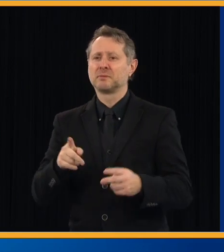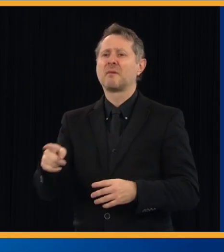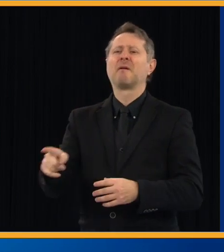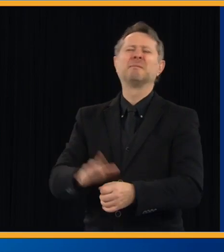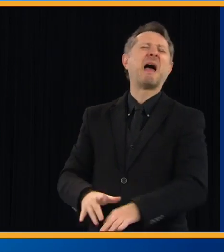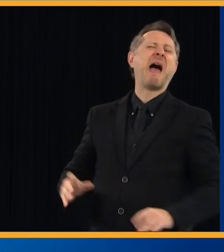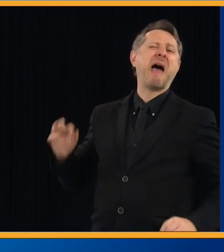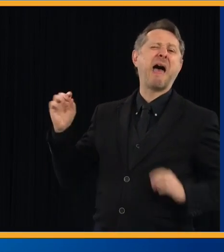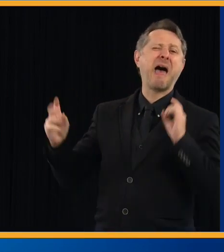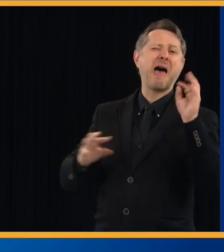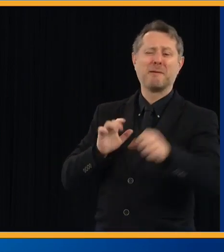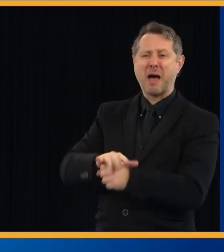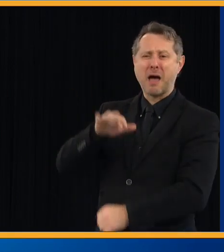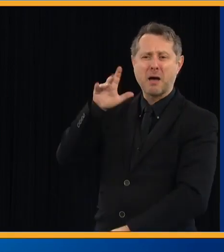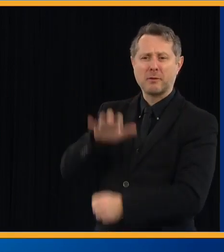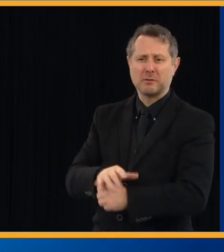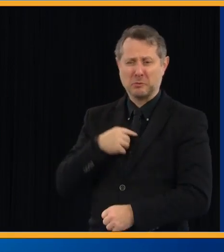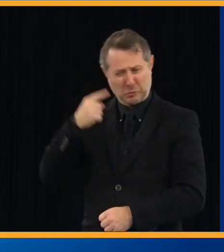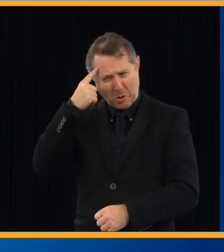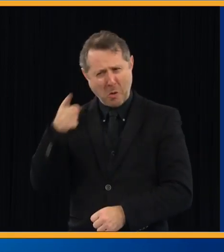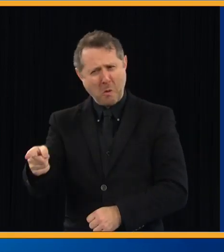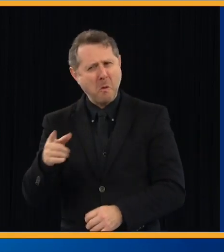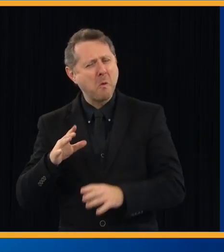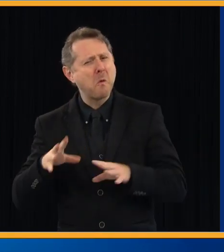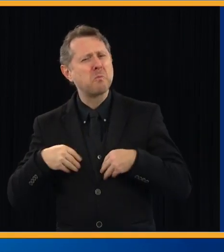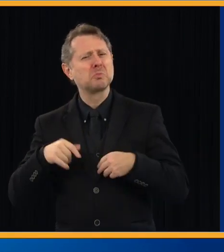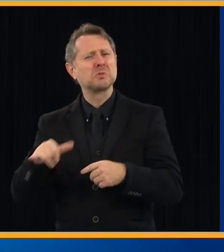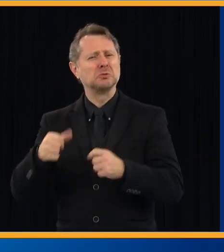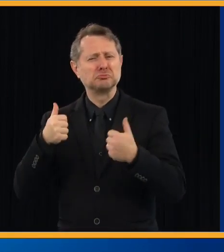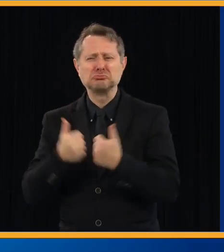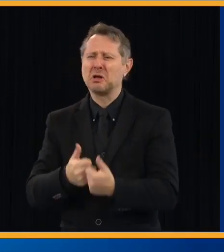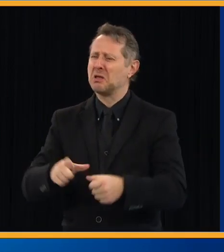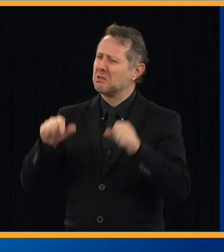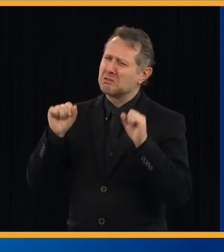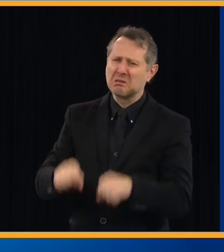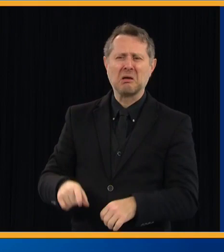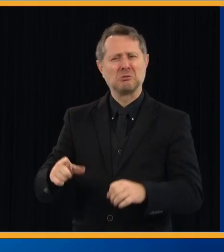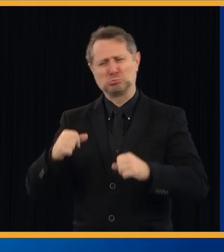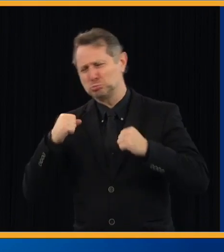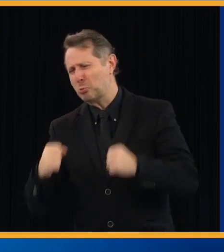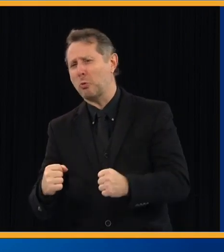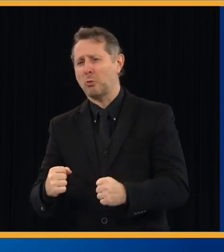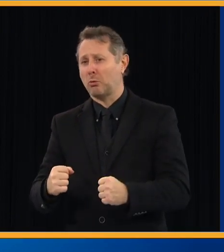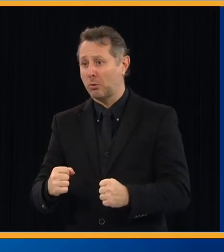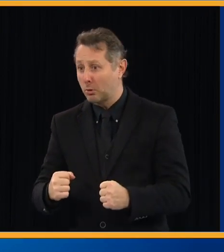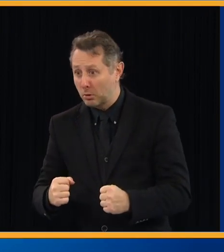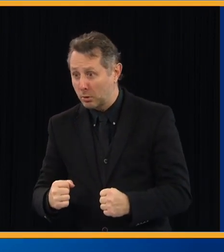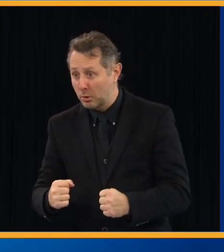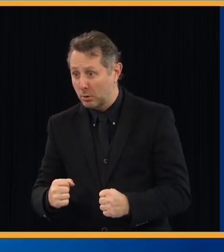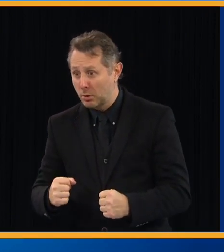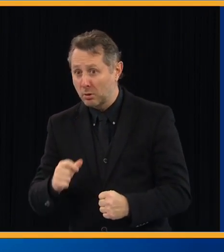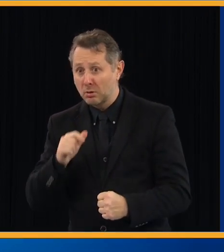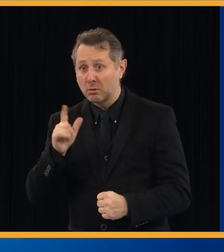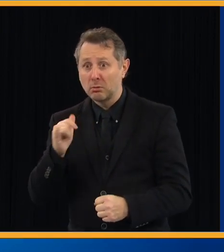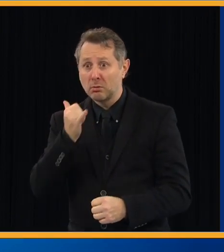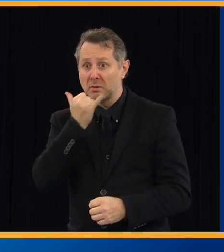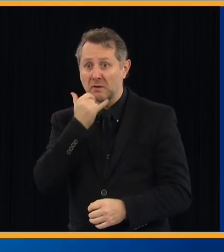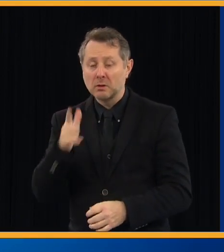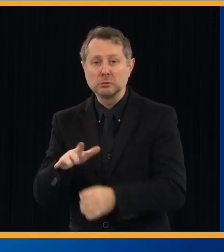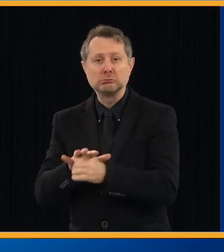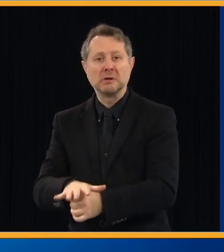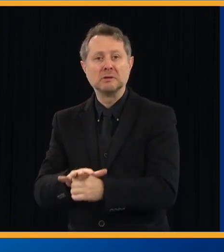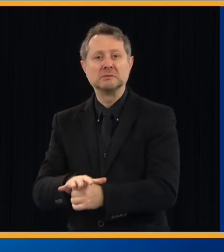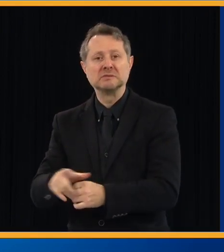who I thought would rise to the occasion, people who I thought were strong, under pressure, they